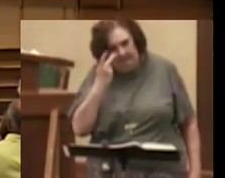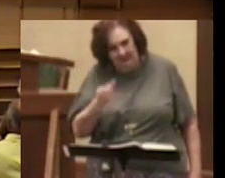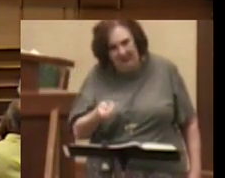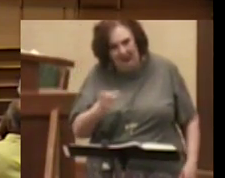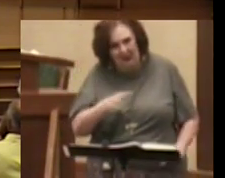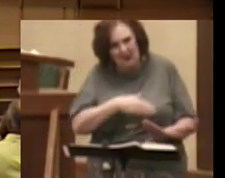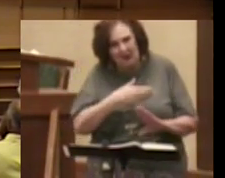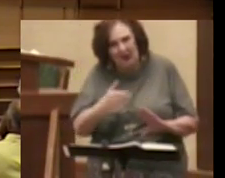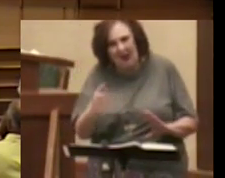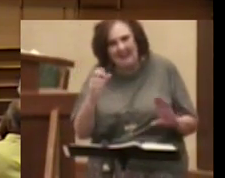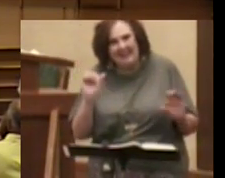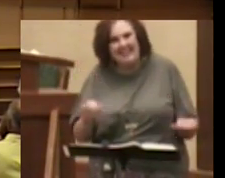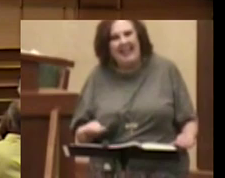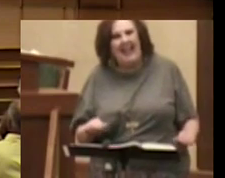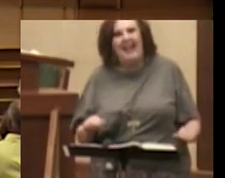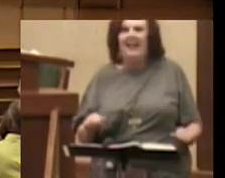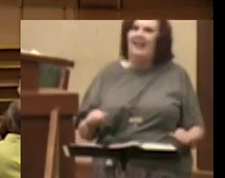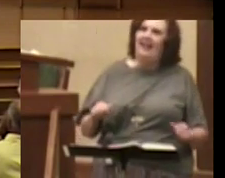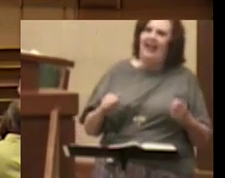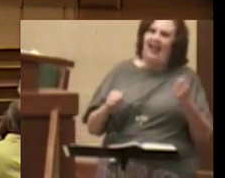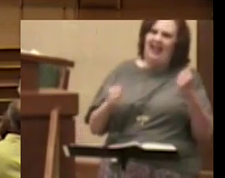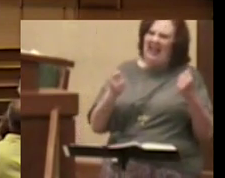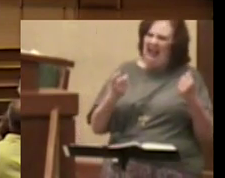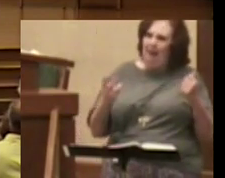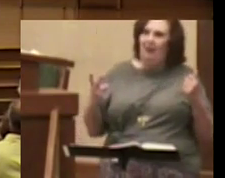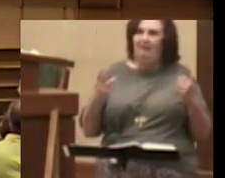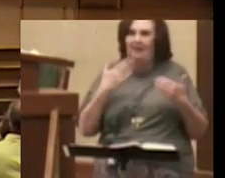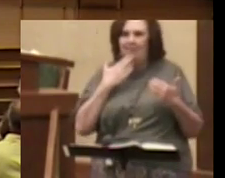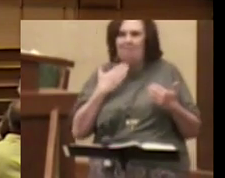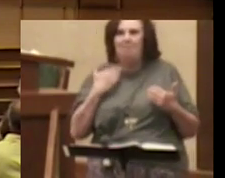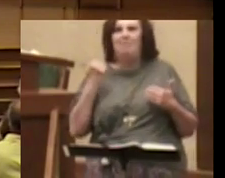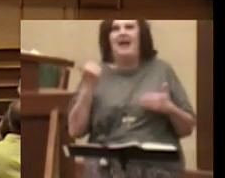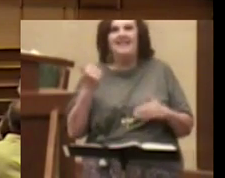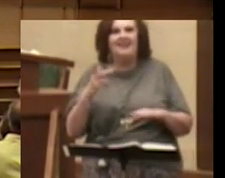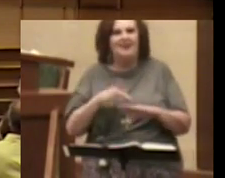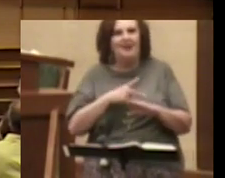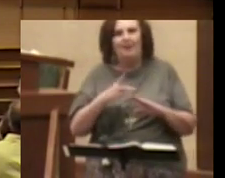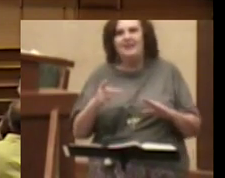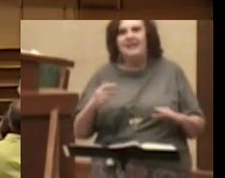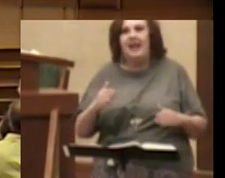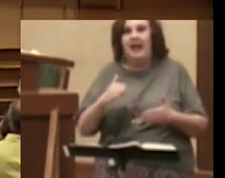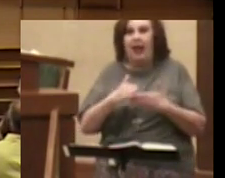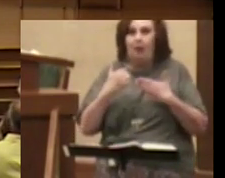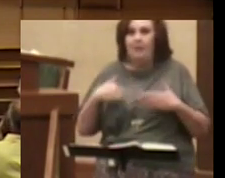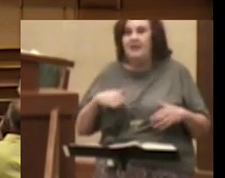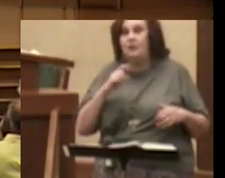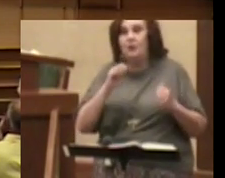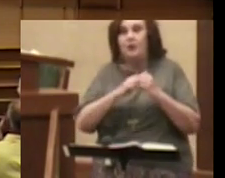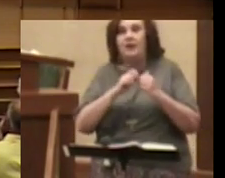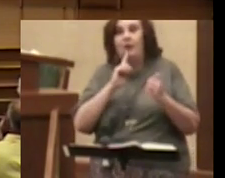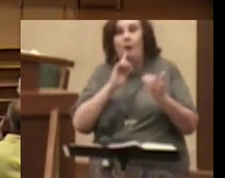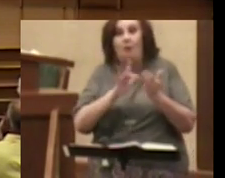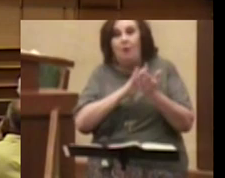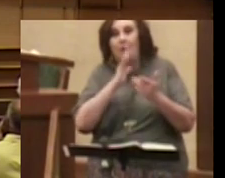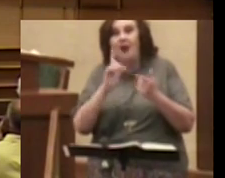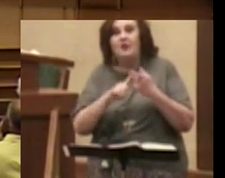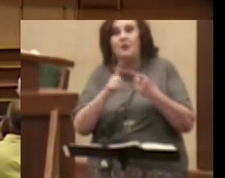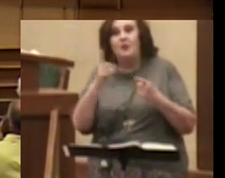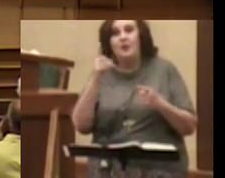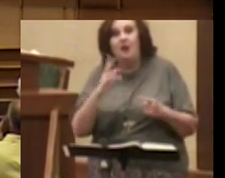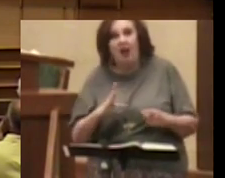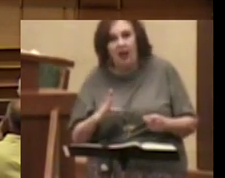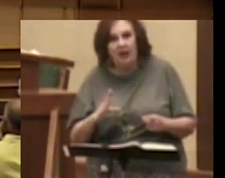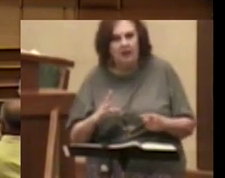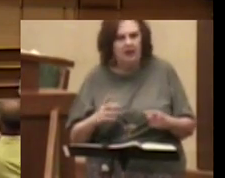lifting up a couple of the greatest hits each week. Psalms that orient us with praise toward God, psalms of disorientation